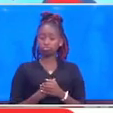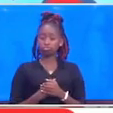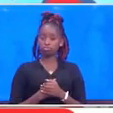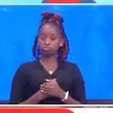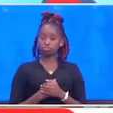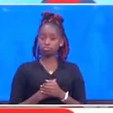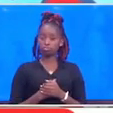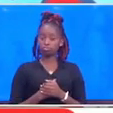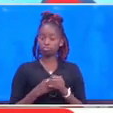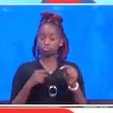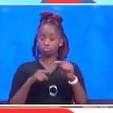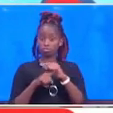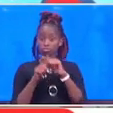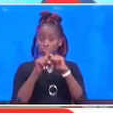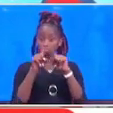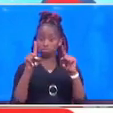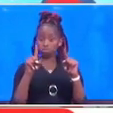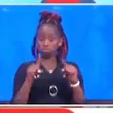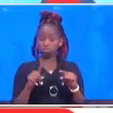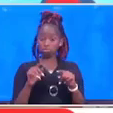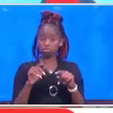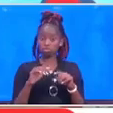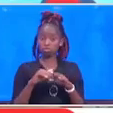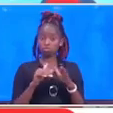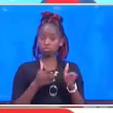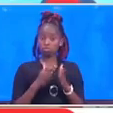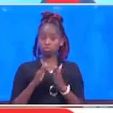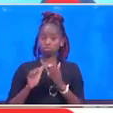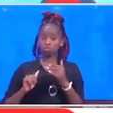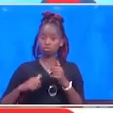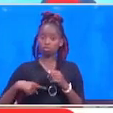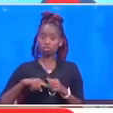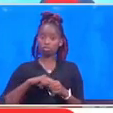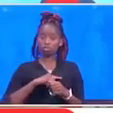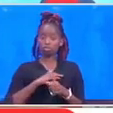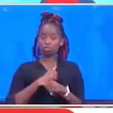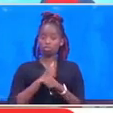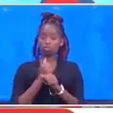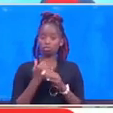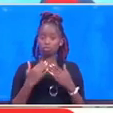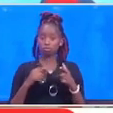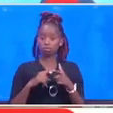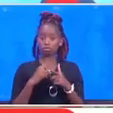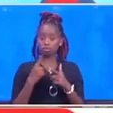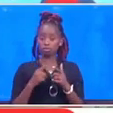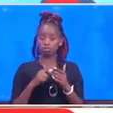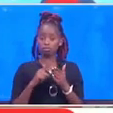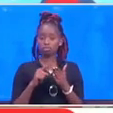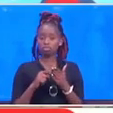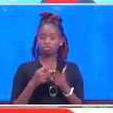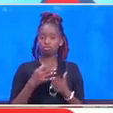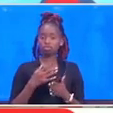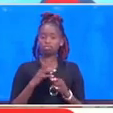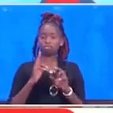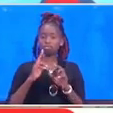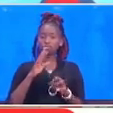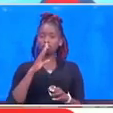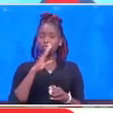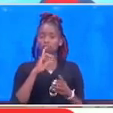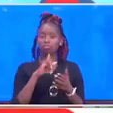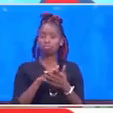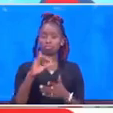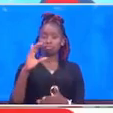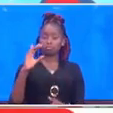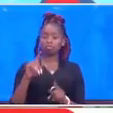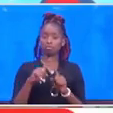magoli kwa chances tumecreate matokeo yangekuwa hii. Lakini ni mpira, ndogi si pitu